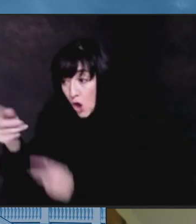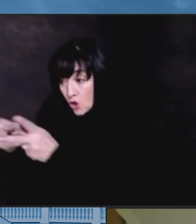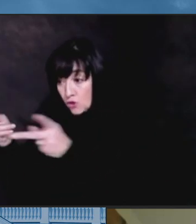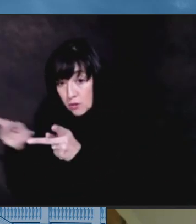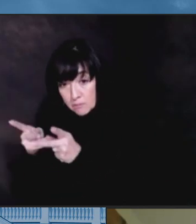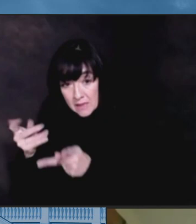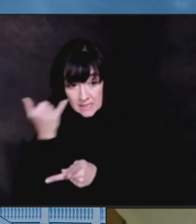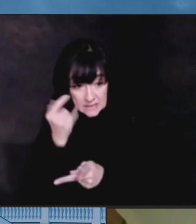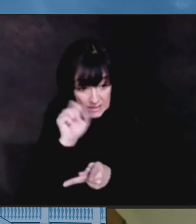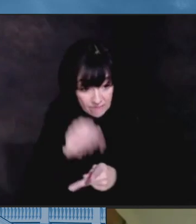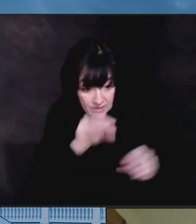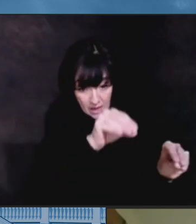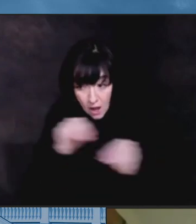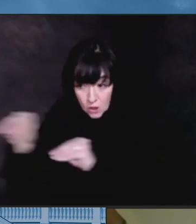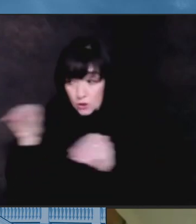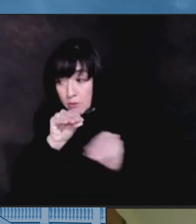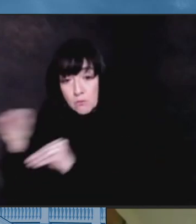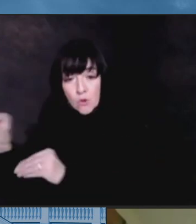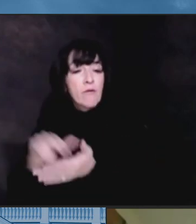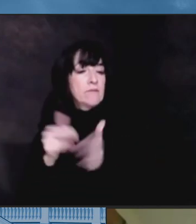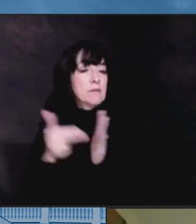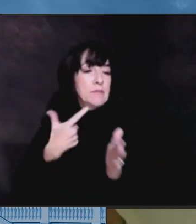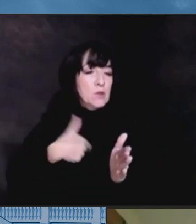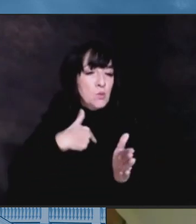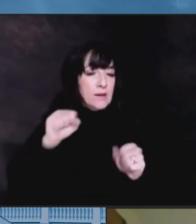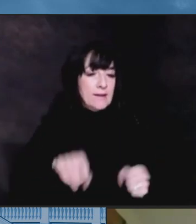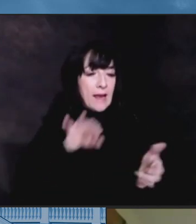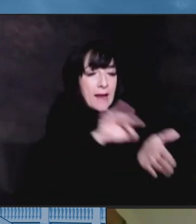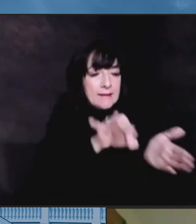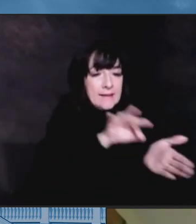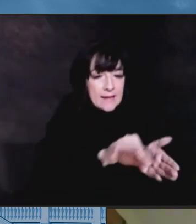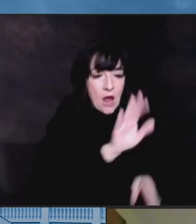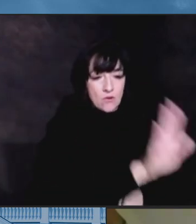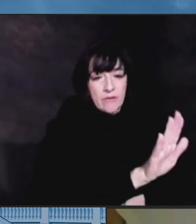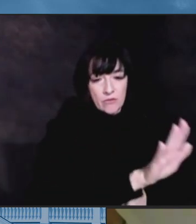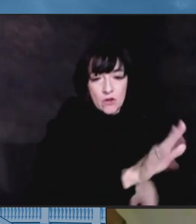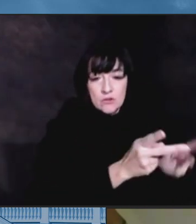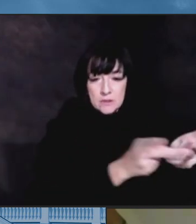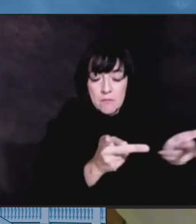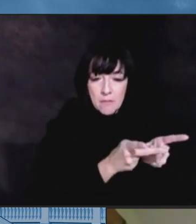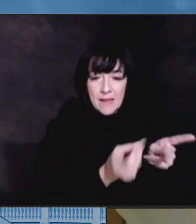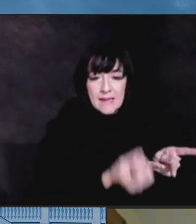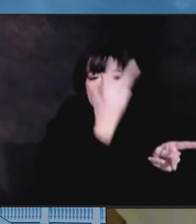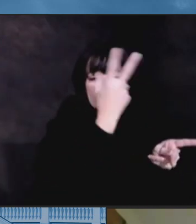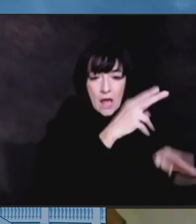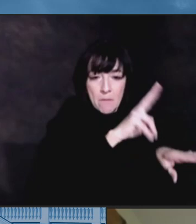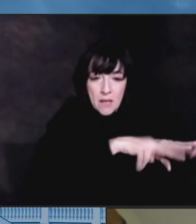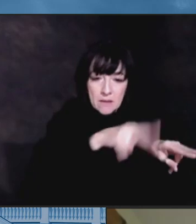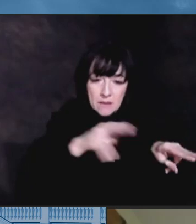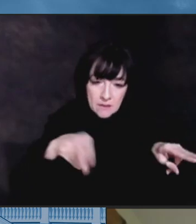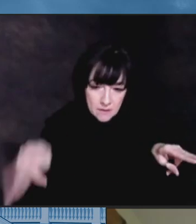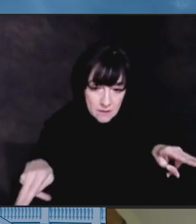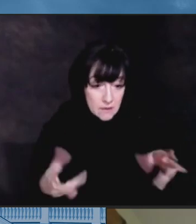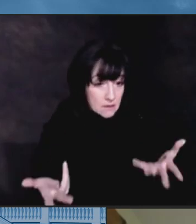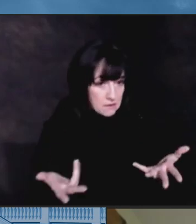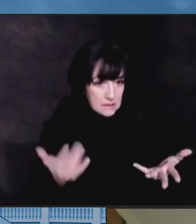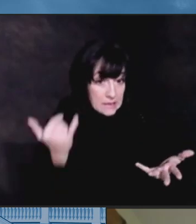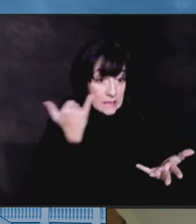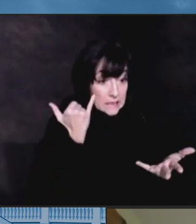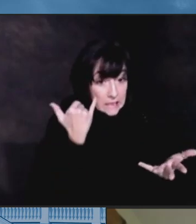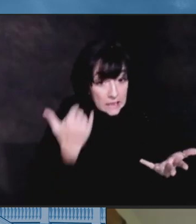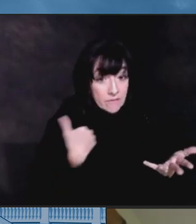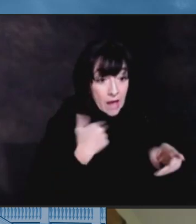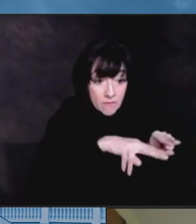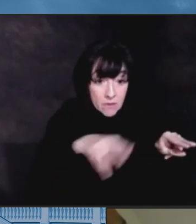moved into or not admitted in the first place? All of those kinds of questions. Do they have staffing, even if they have the